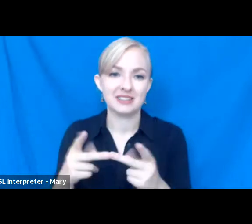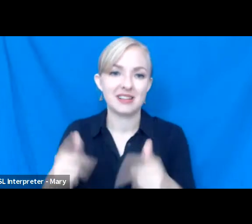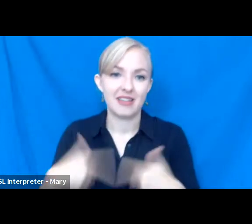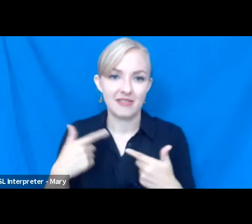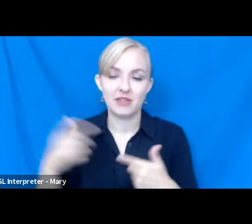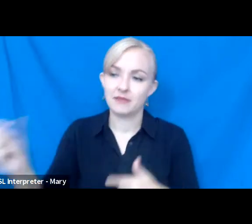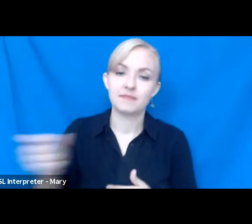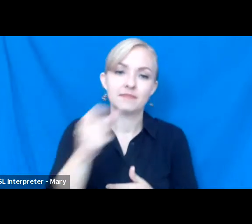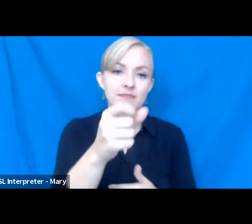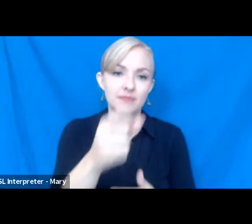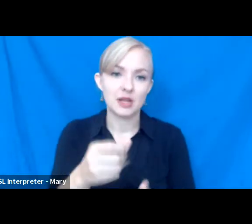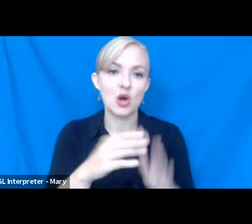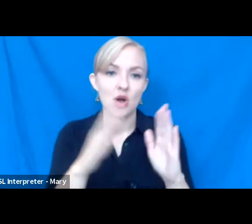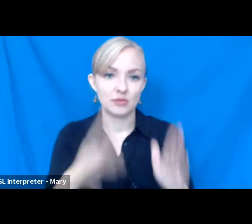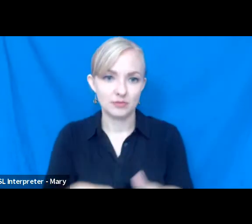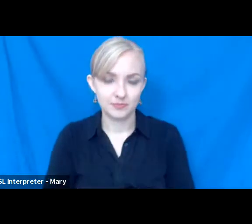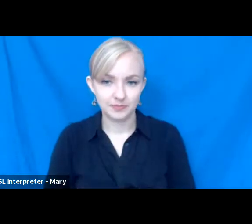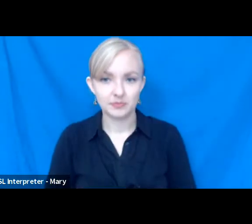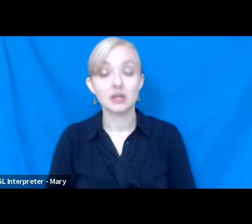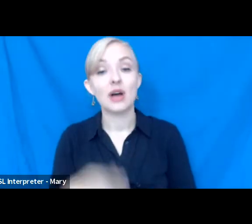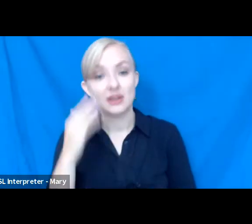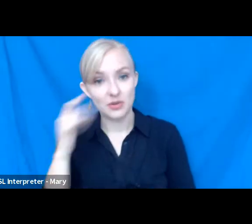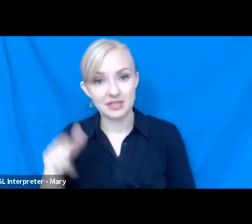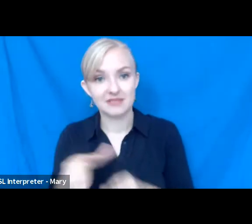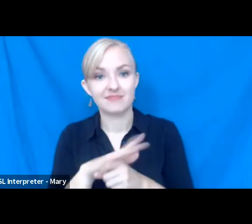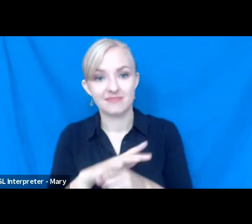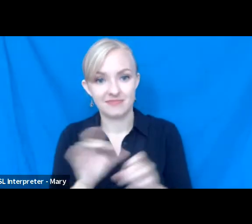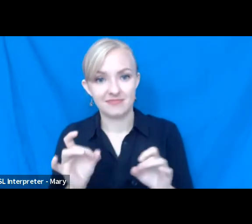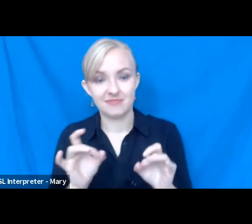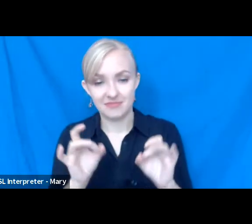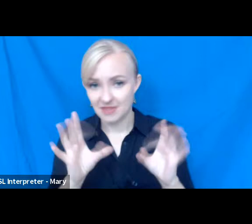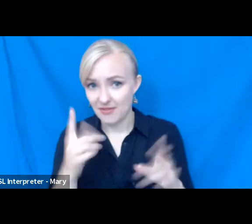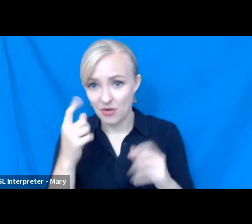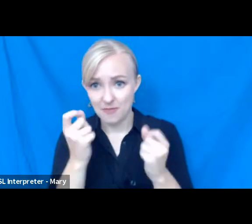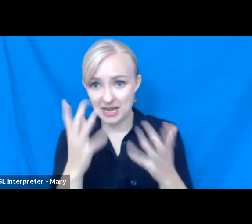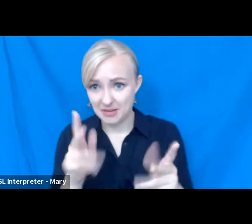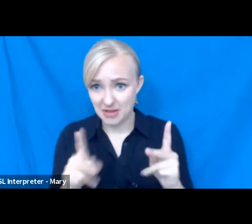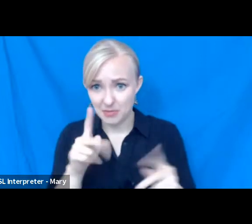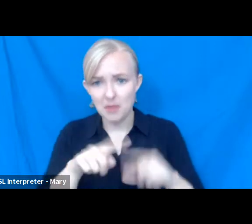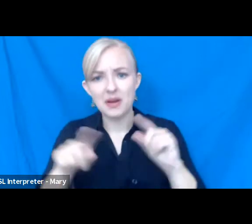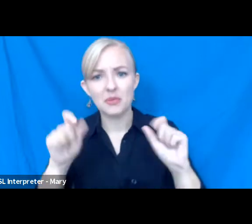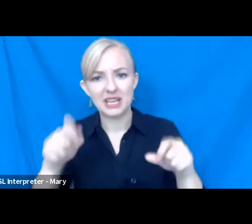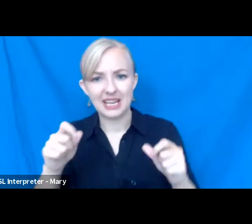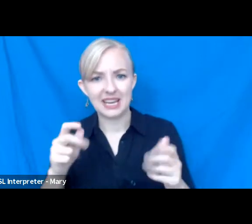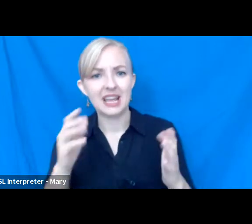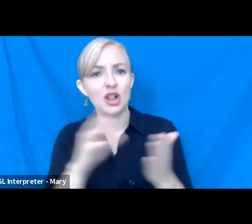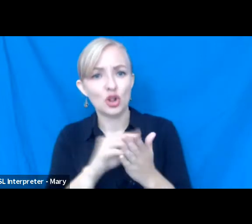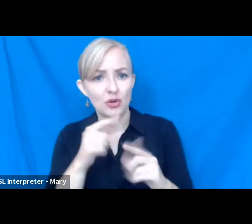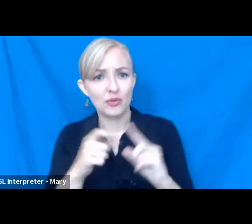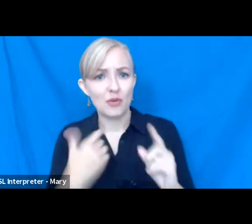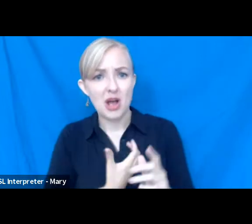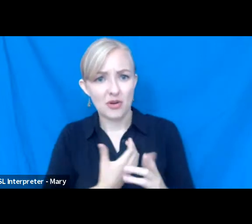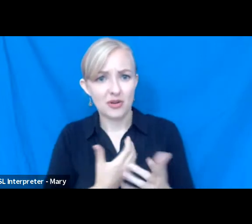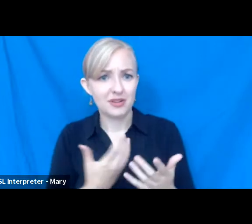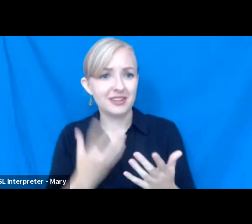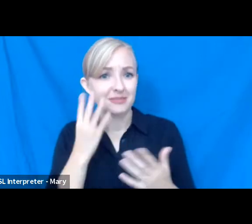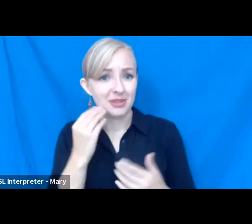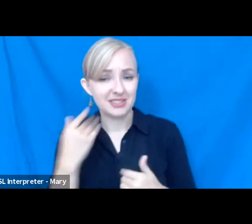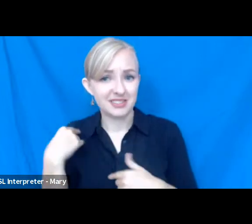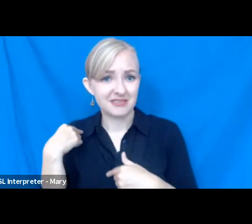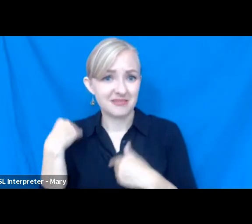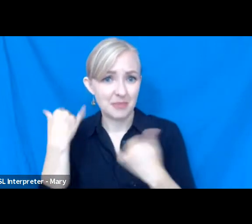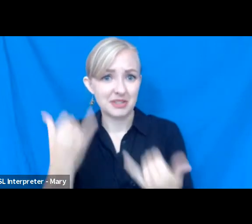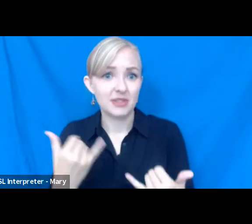tough for many, with the resources at hand and the ability to replicate lessons learned, what we're doing now should transform